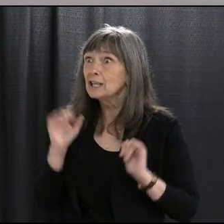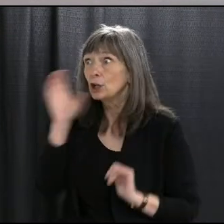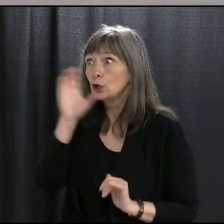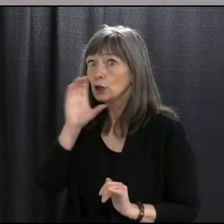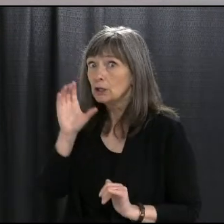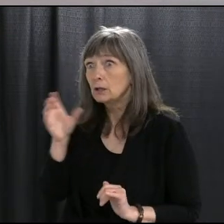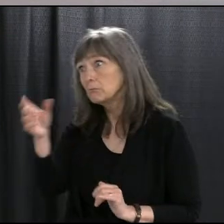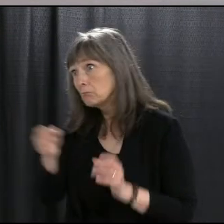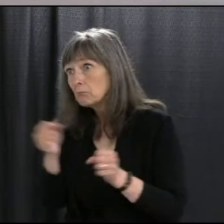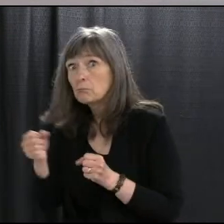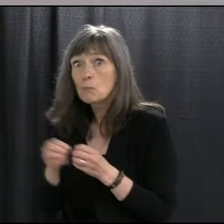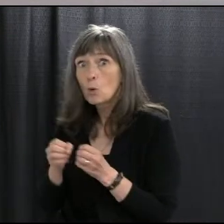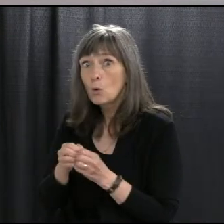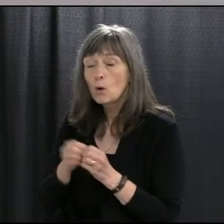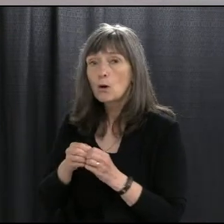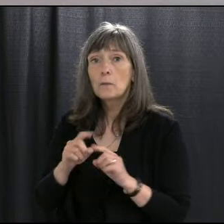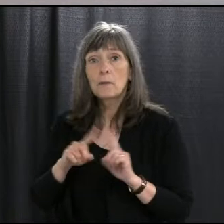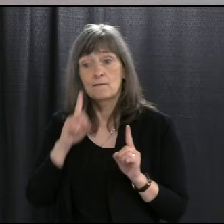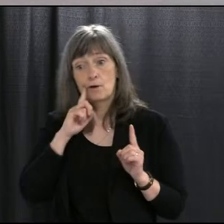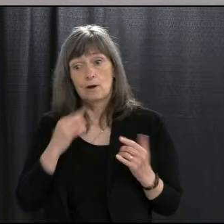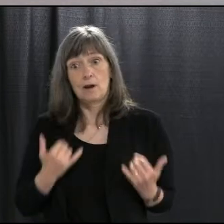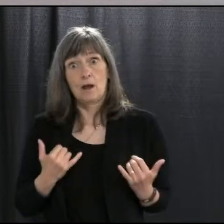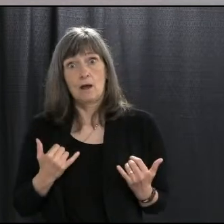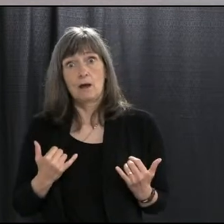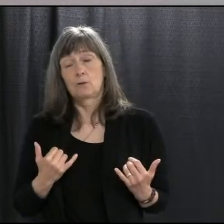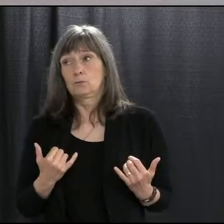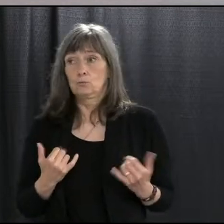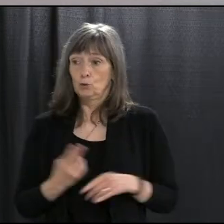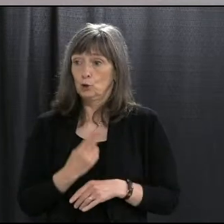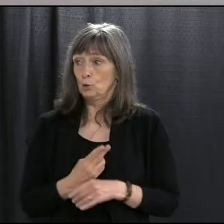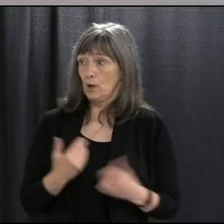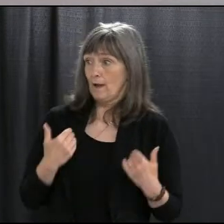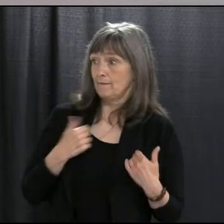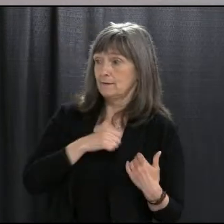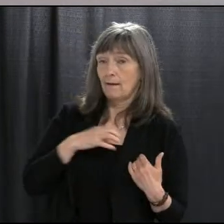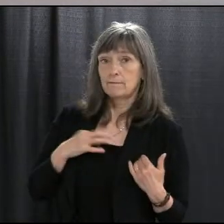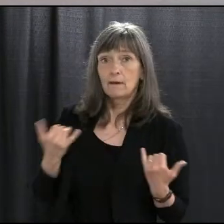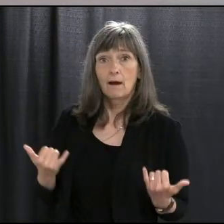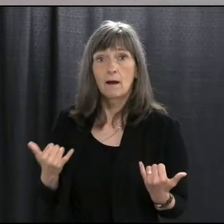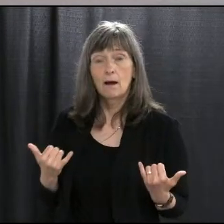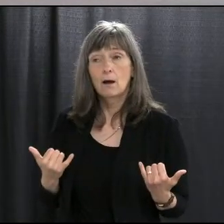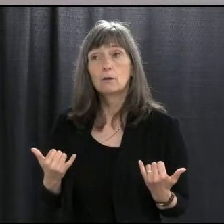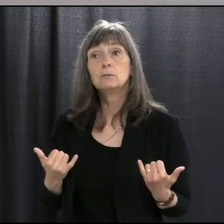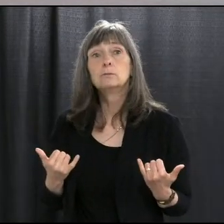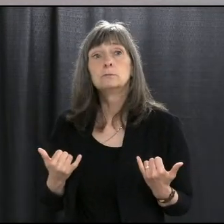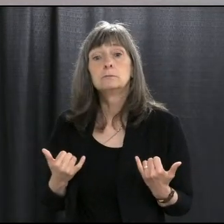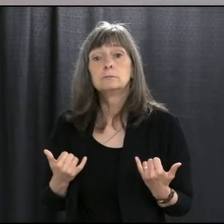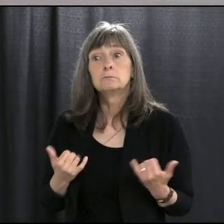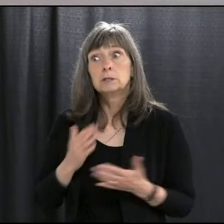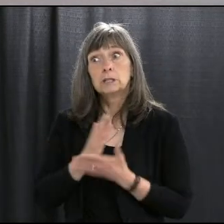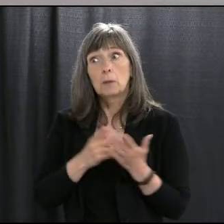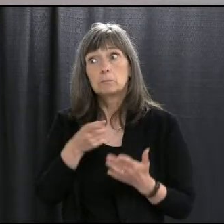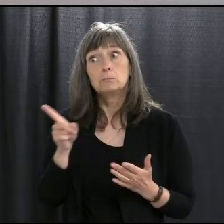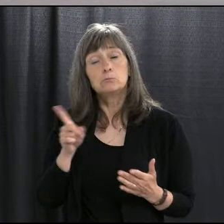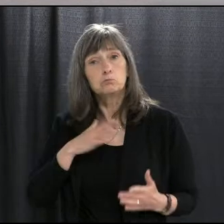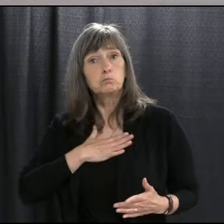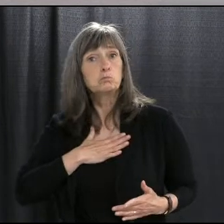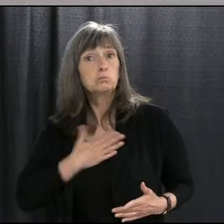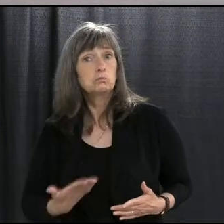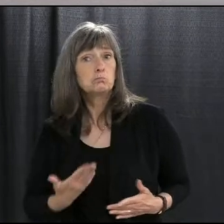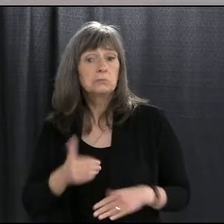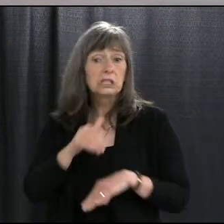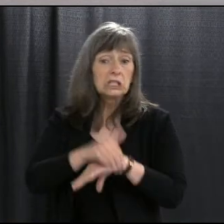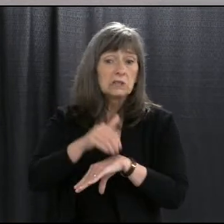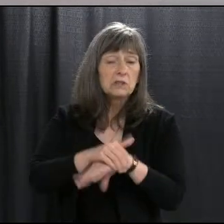interim, we will utilize existing staff who are willing to pick up